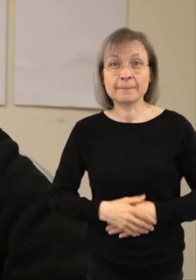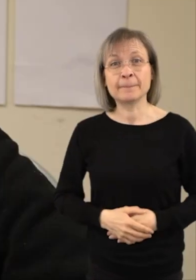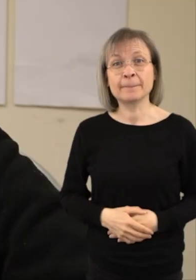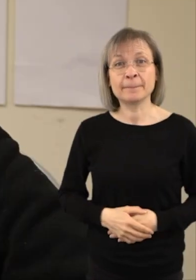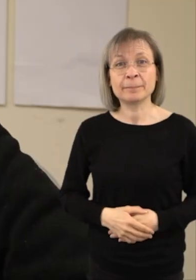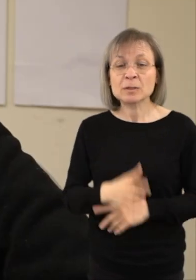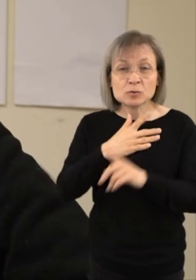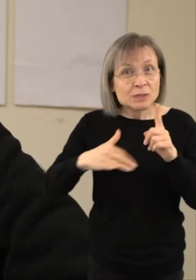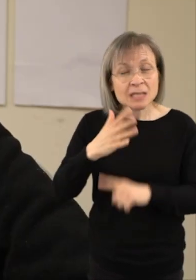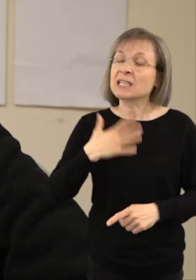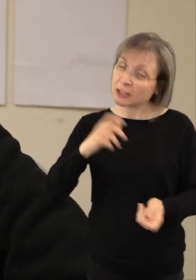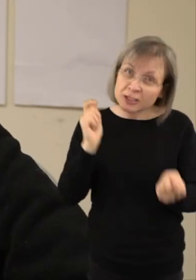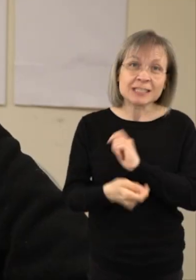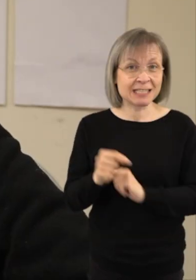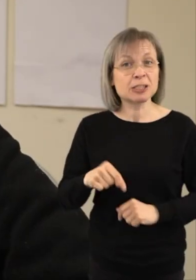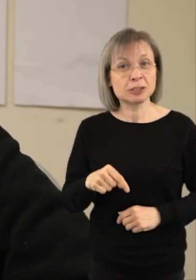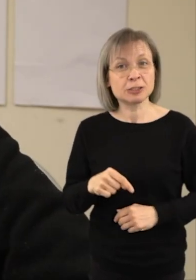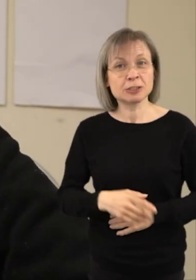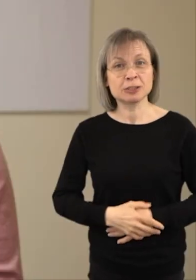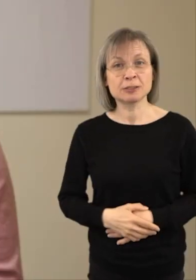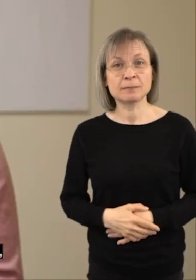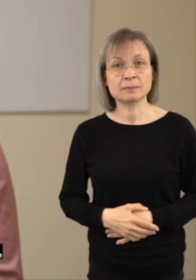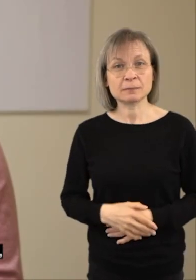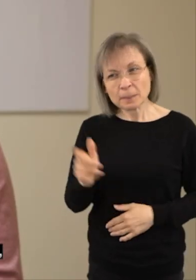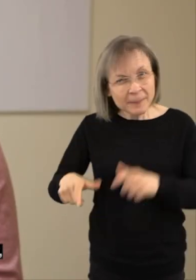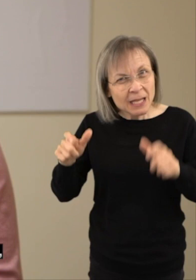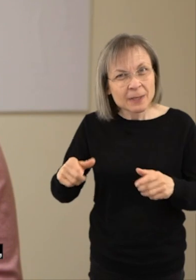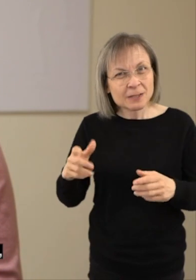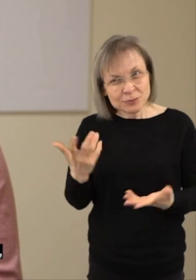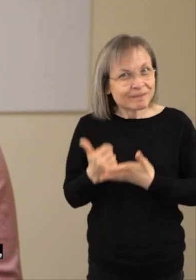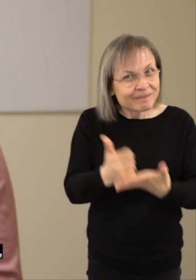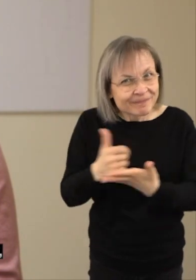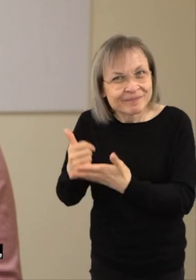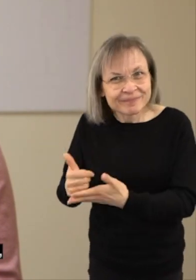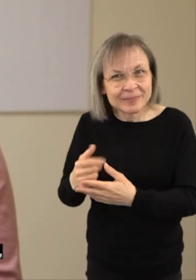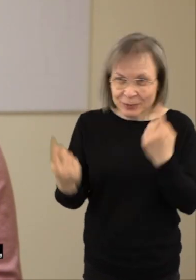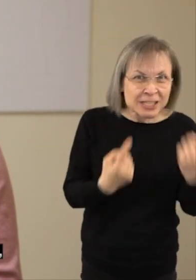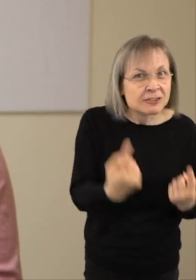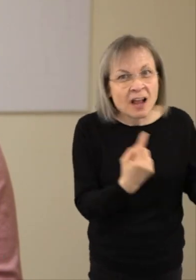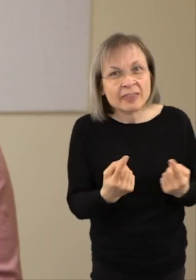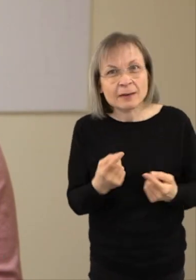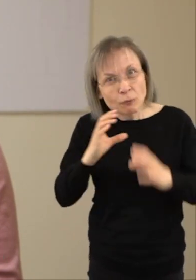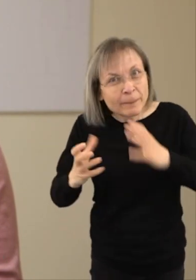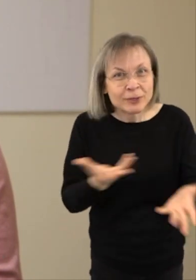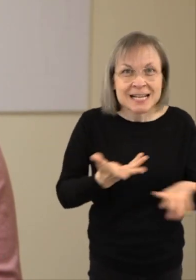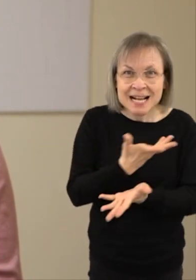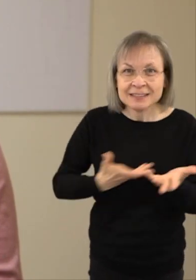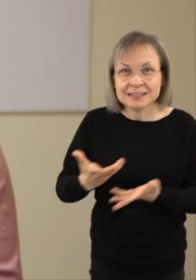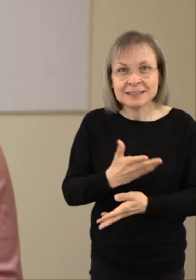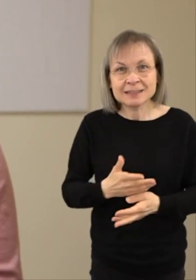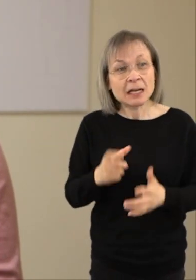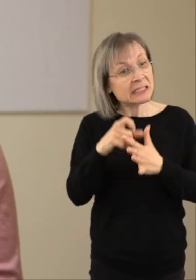help. We need society to change. For our people to reach out for each other. To communicate.